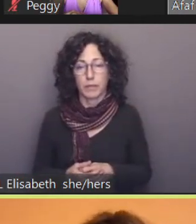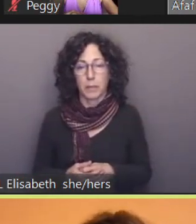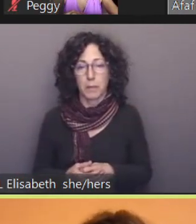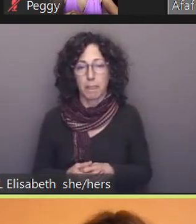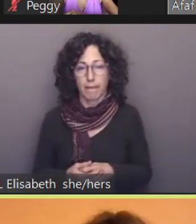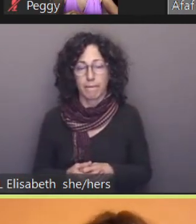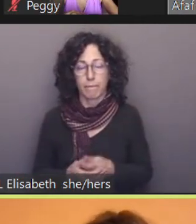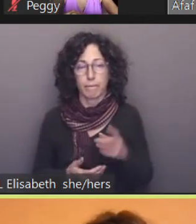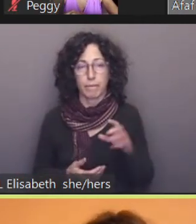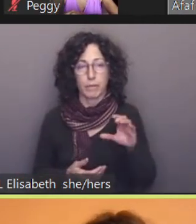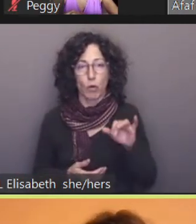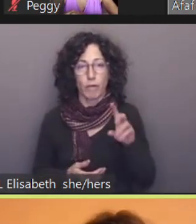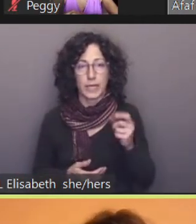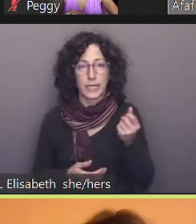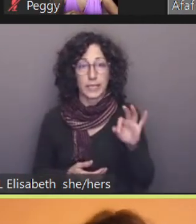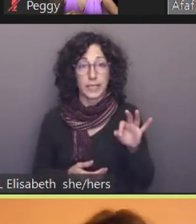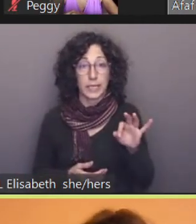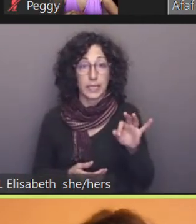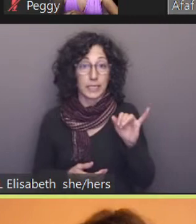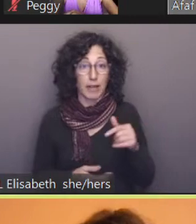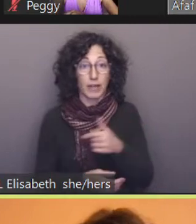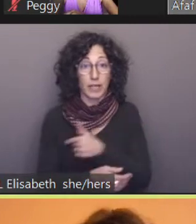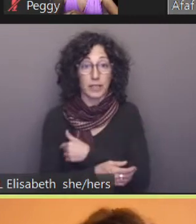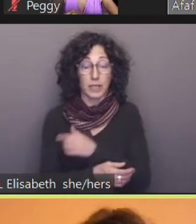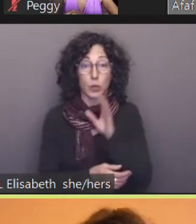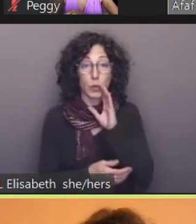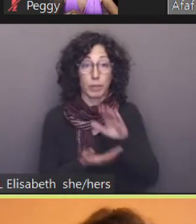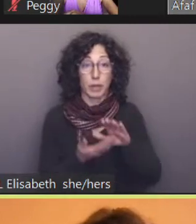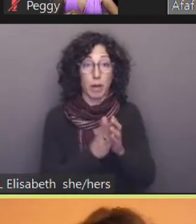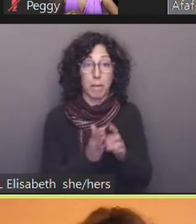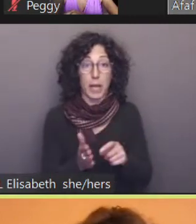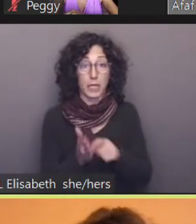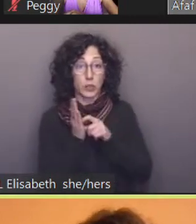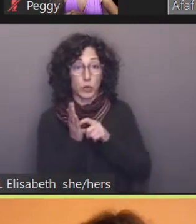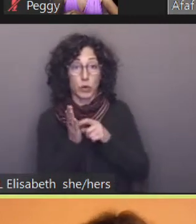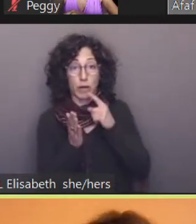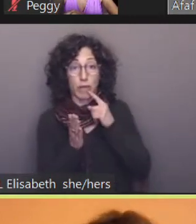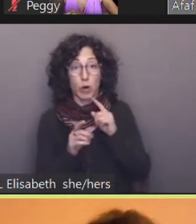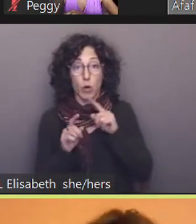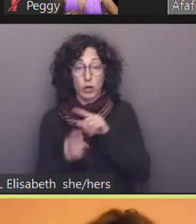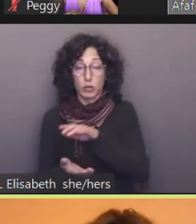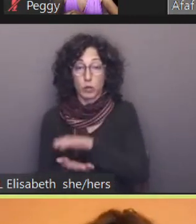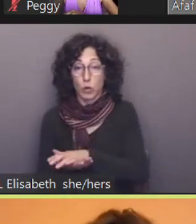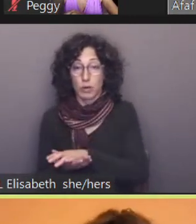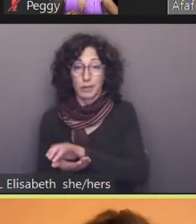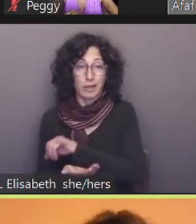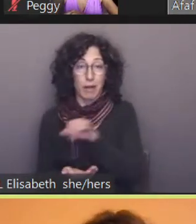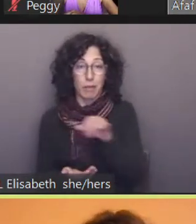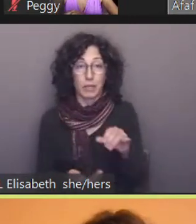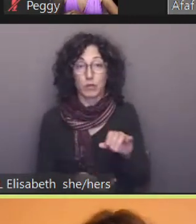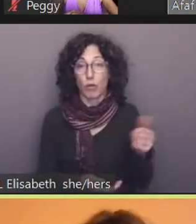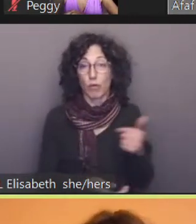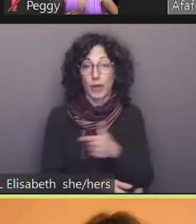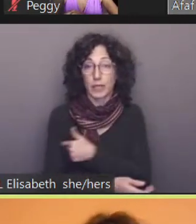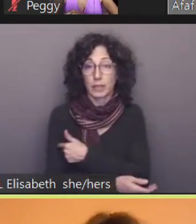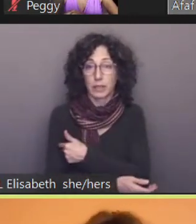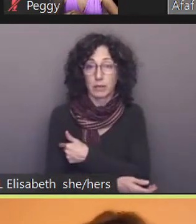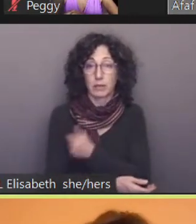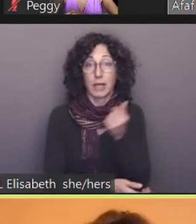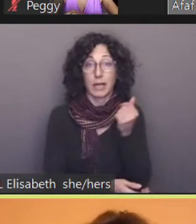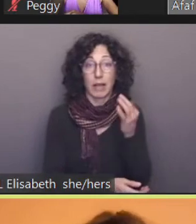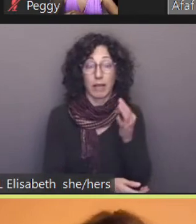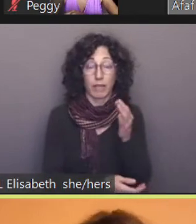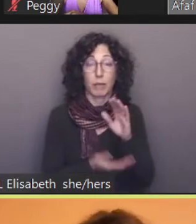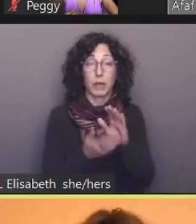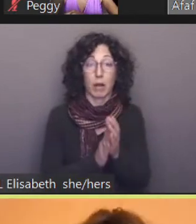for COVID-19 becoming mandatory for students to attend school, such as other vaccines? And if so, when will that